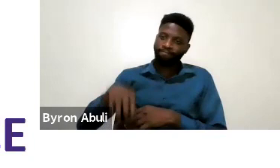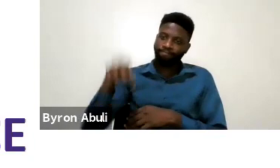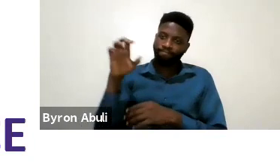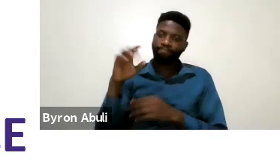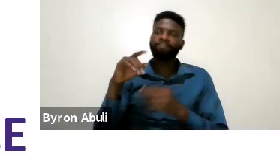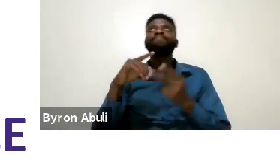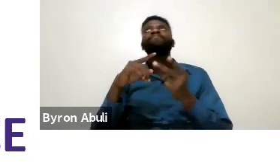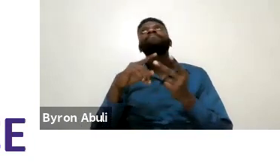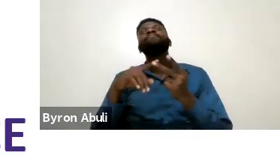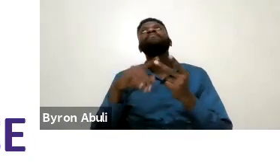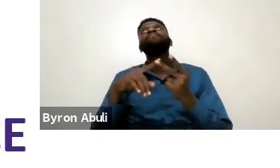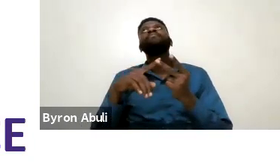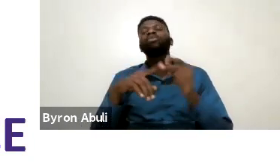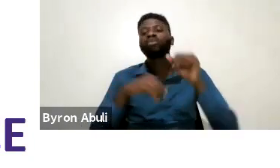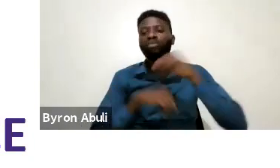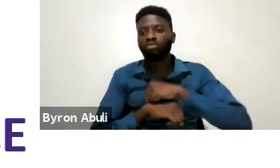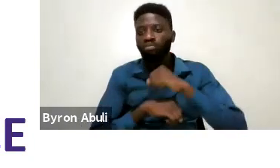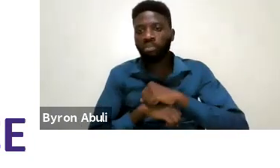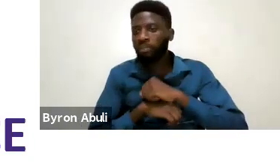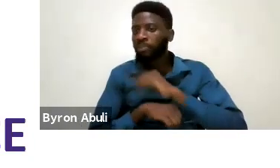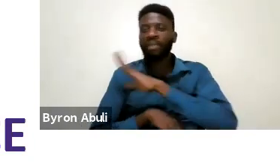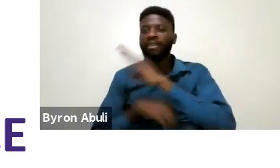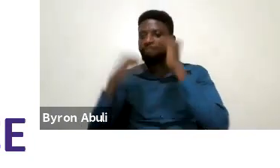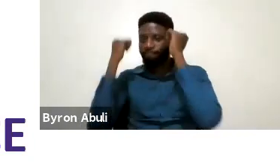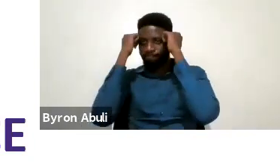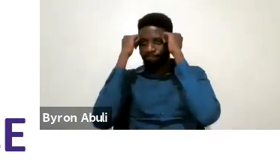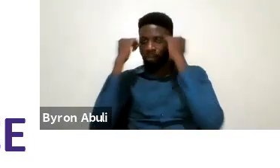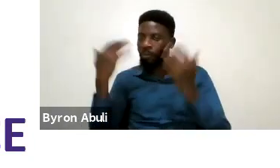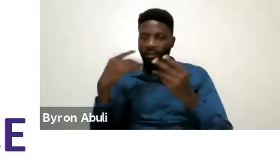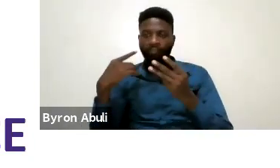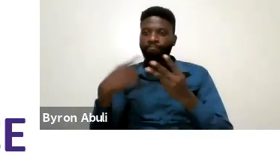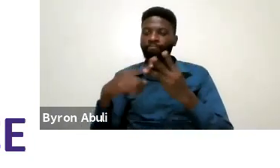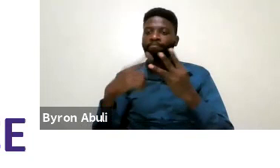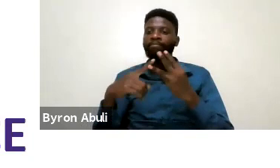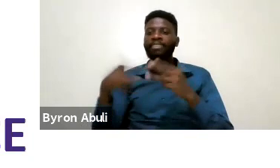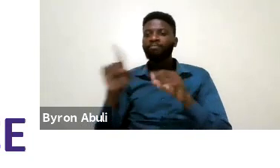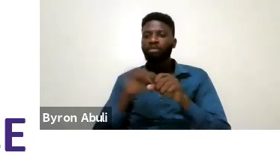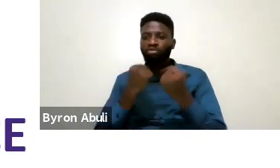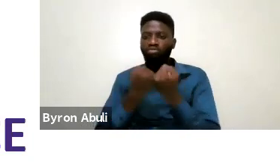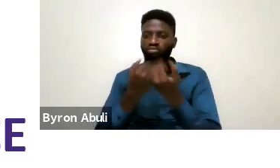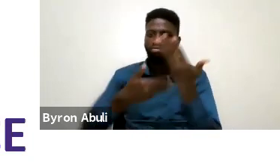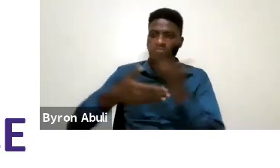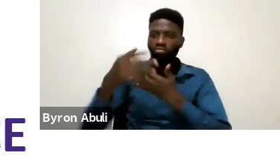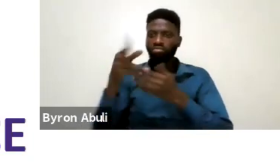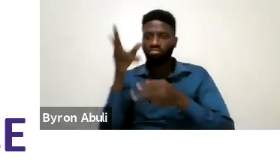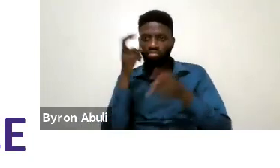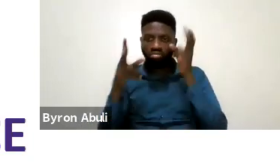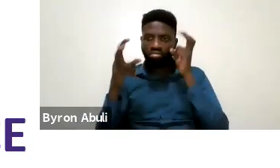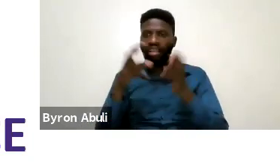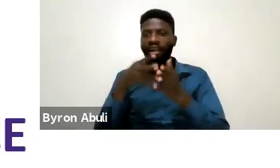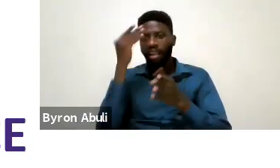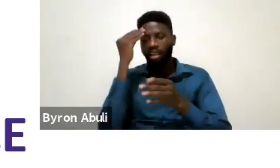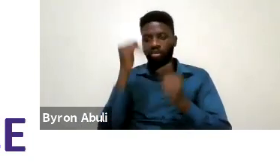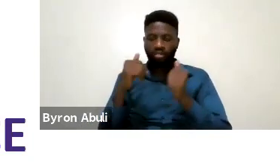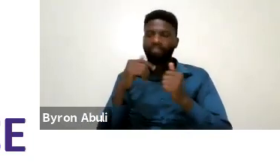schools that they went. It could be the socialization that they had. So I think it's important